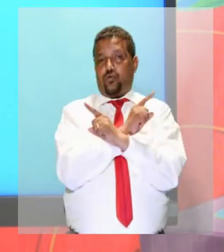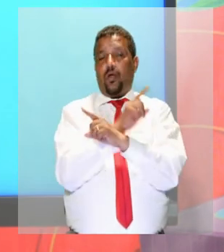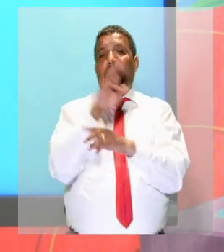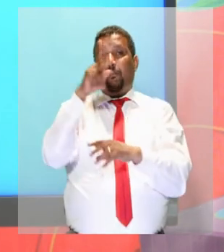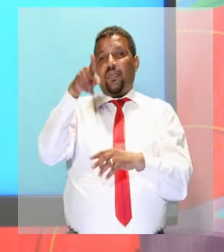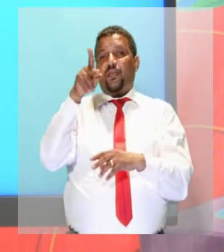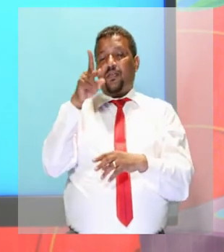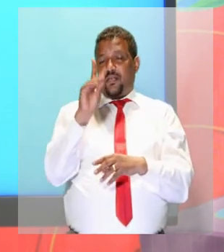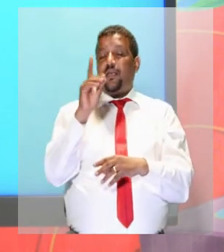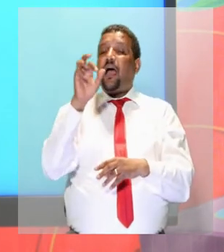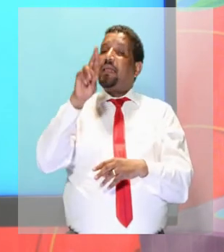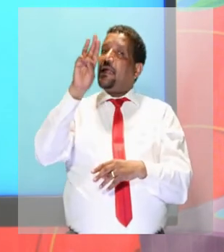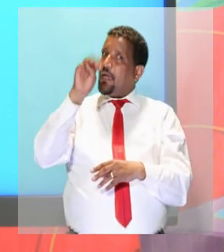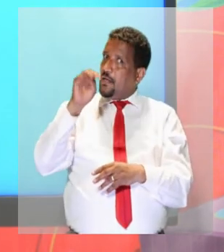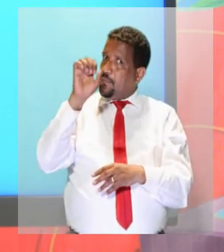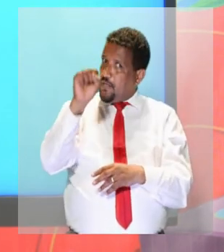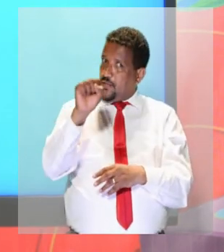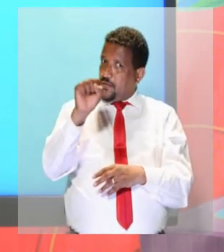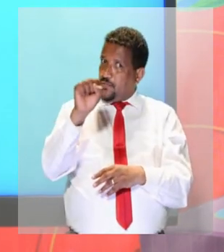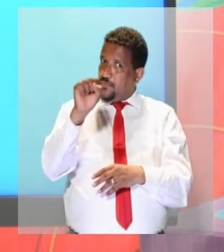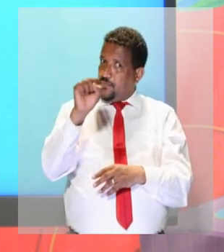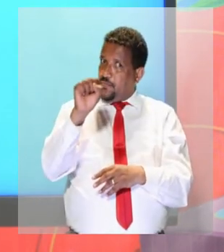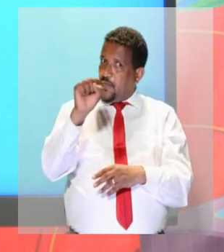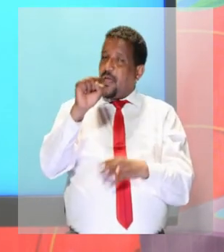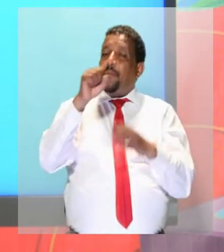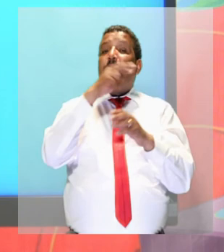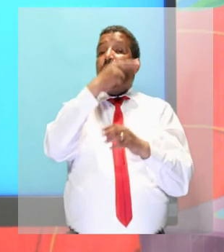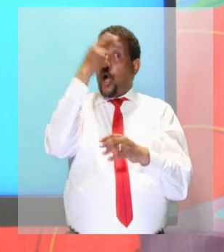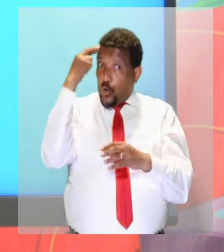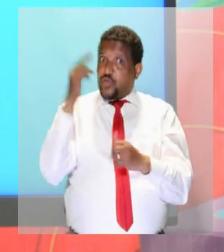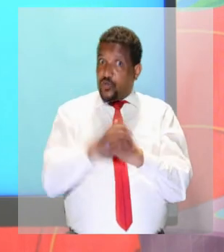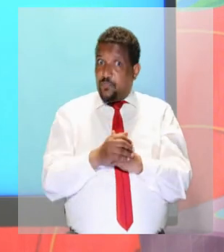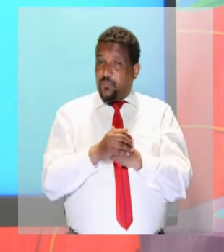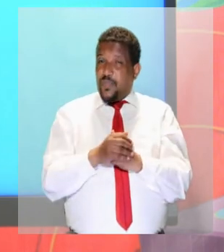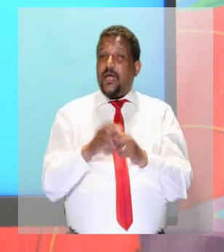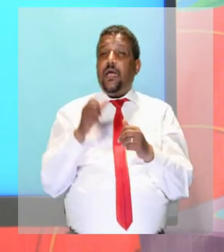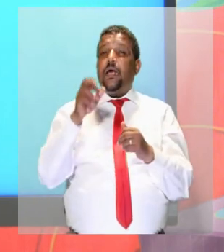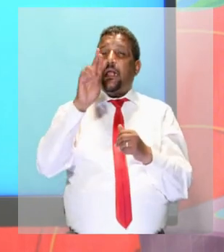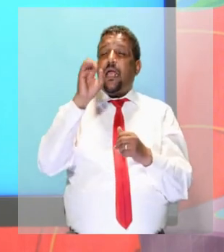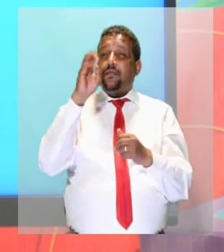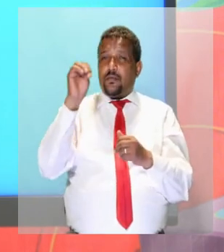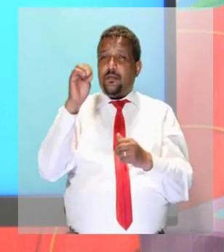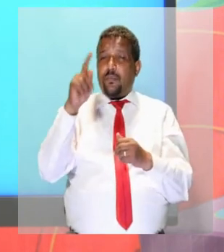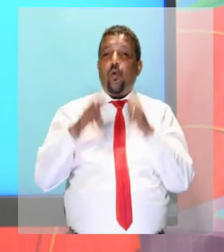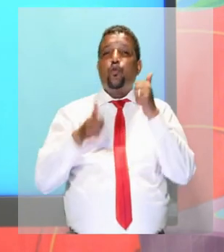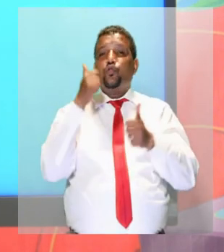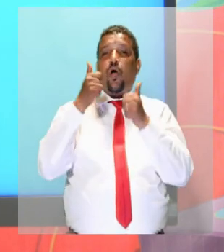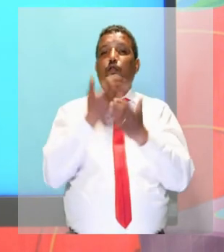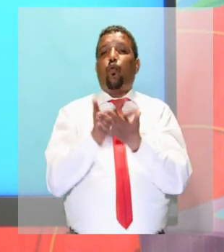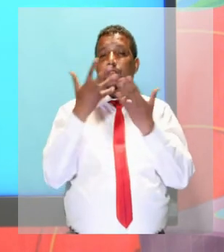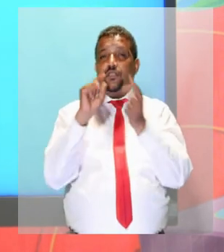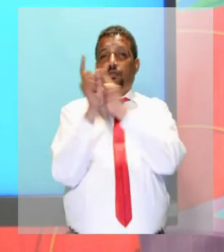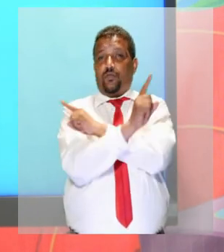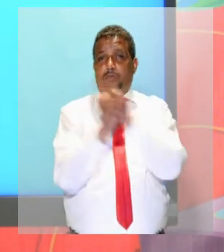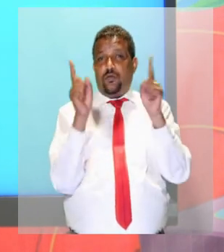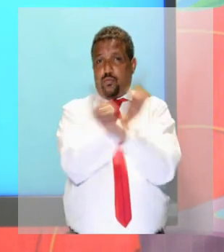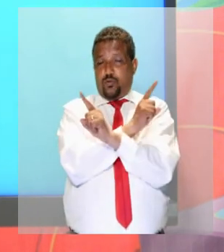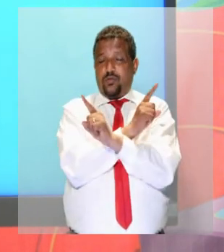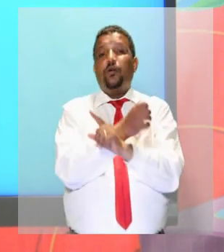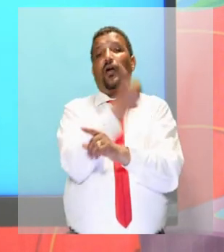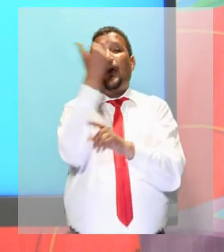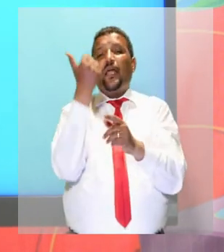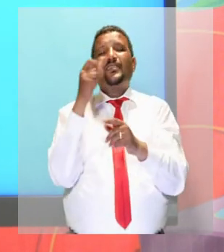PDMRS, indifference curves are convex to the origin, because the rate by which one commodity is substituted for another